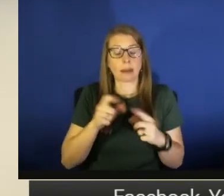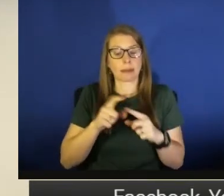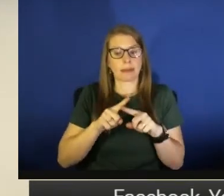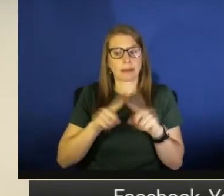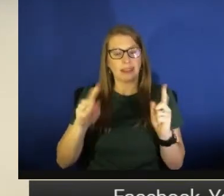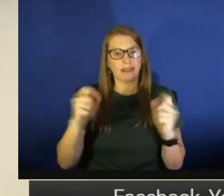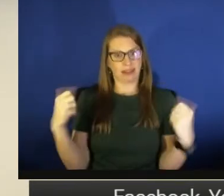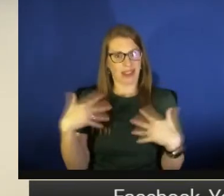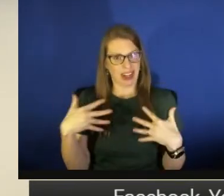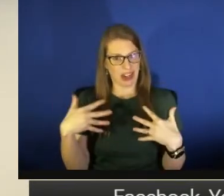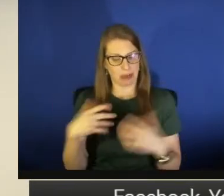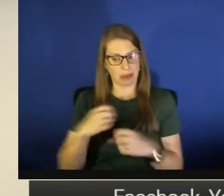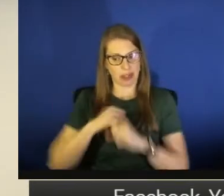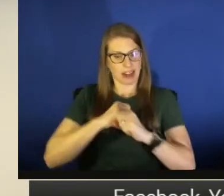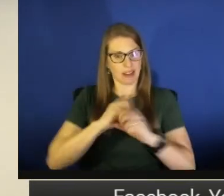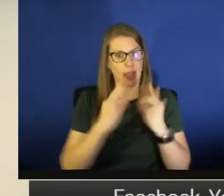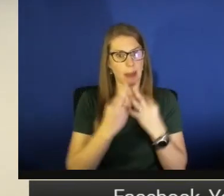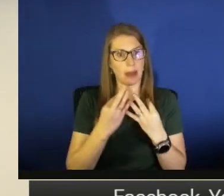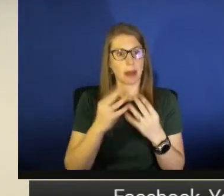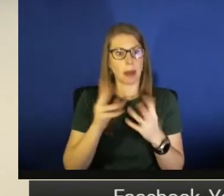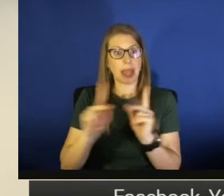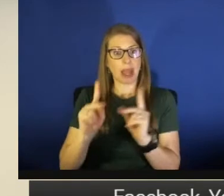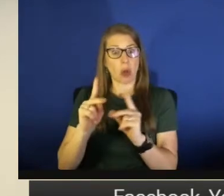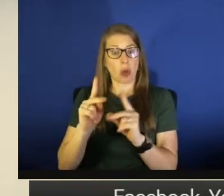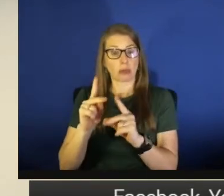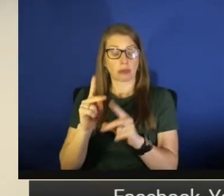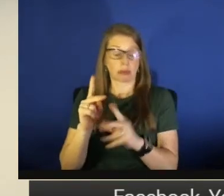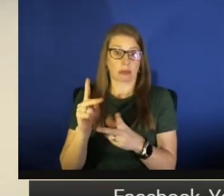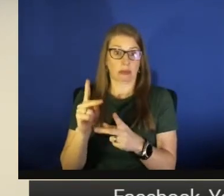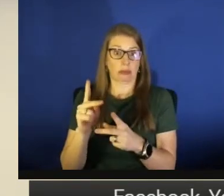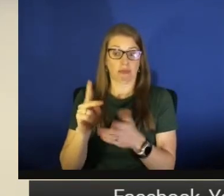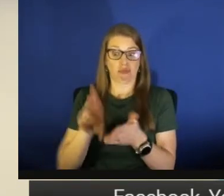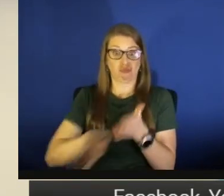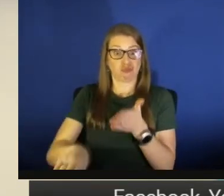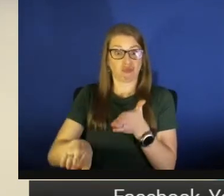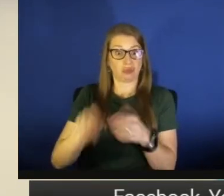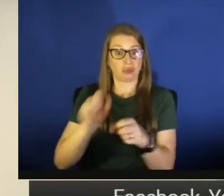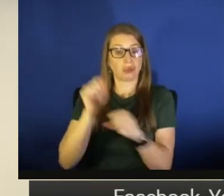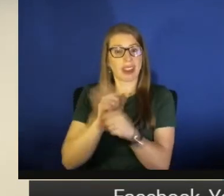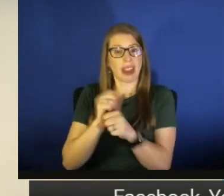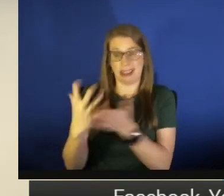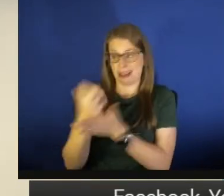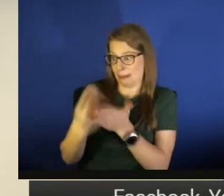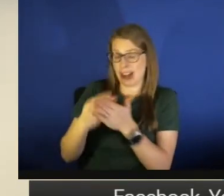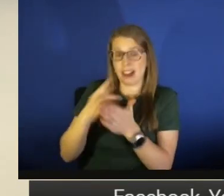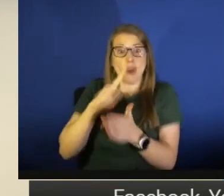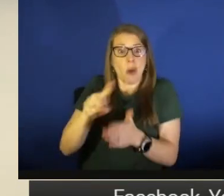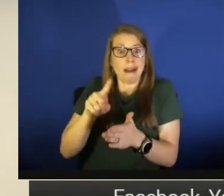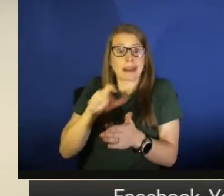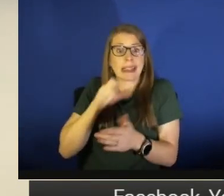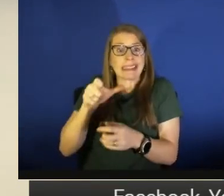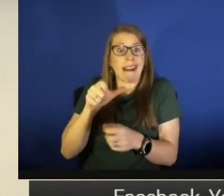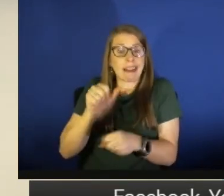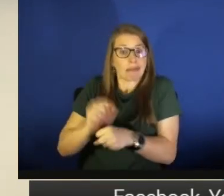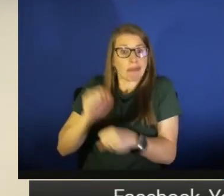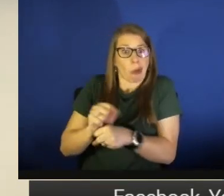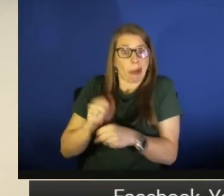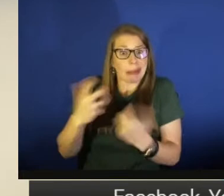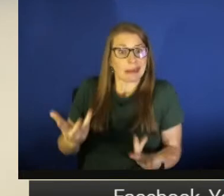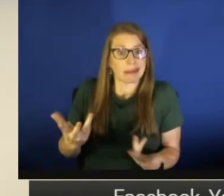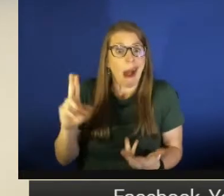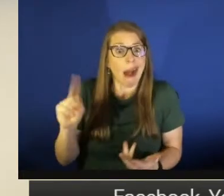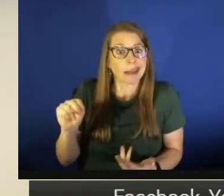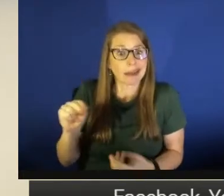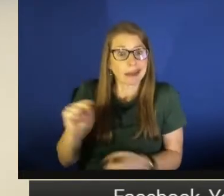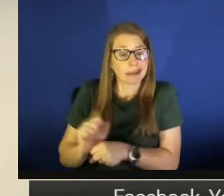protecting their family, but people were losing their jobs. People were not getting the money they needed for unemployment. People were wondering, what do I do with